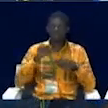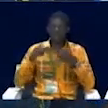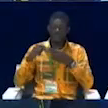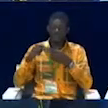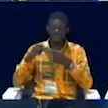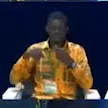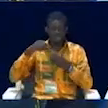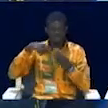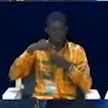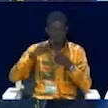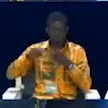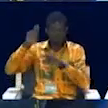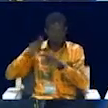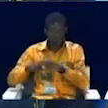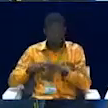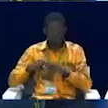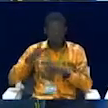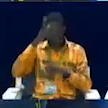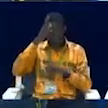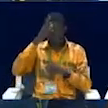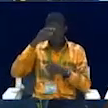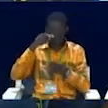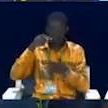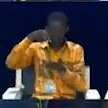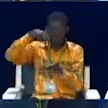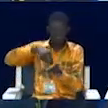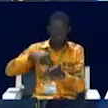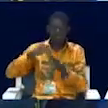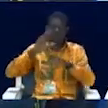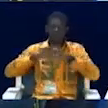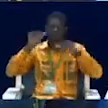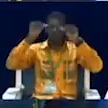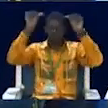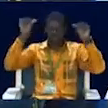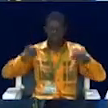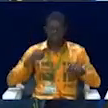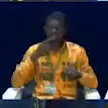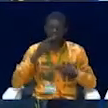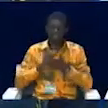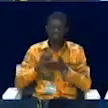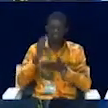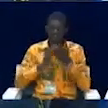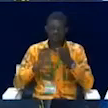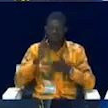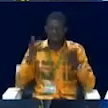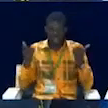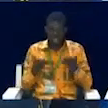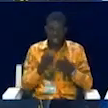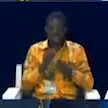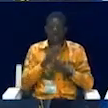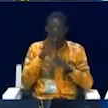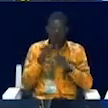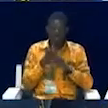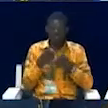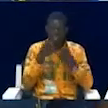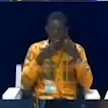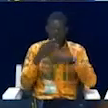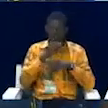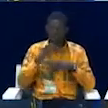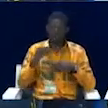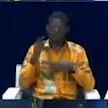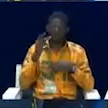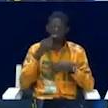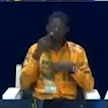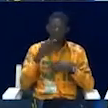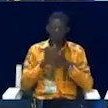down, that Jesus mounted the altar, and he said, "There is somebody here. Where you were coming, you said